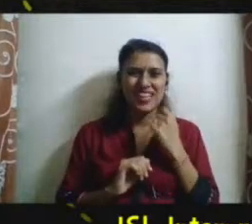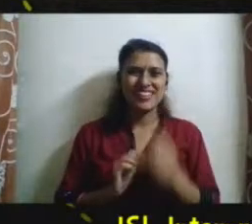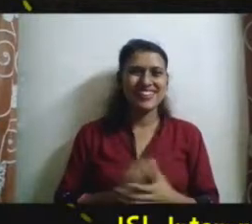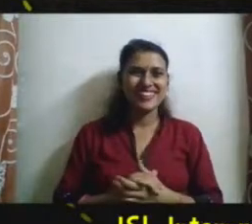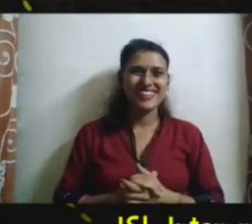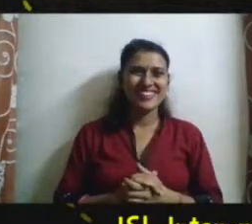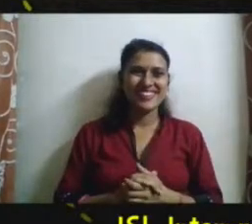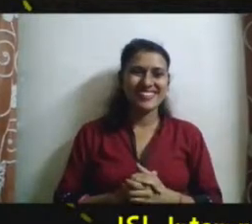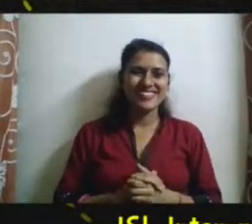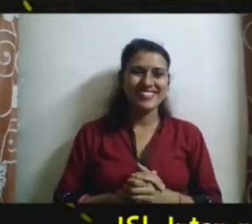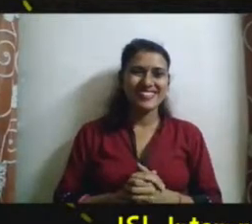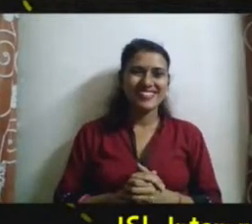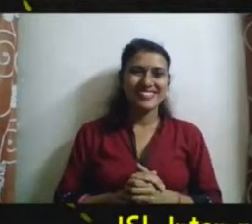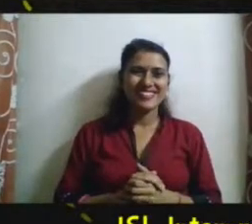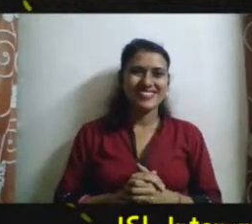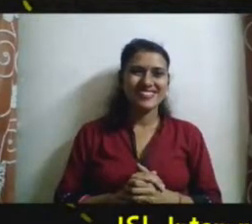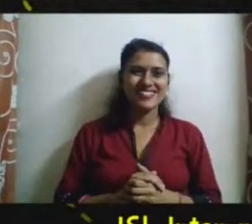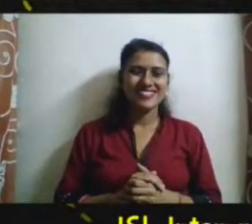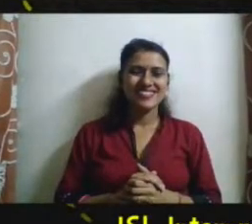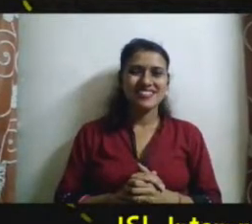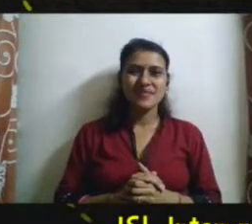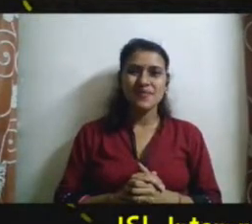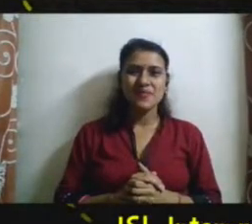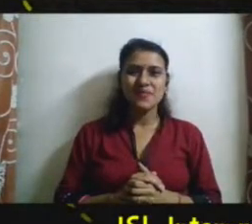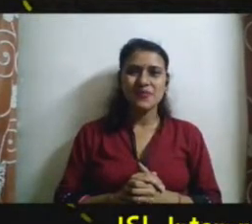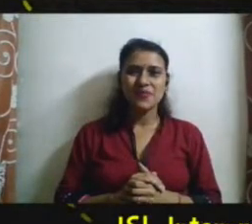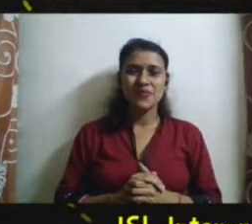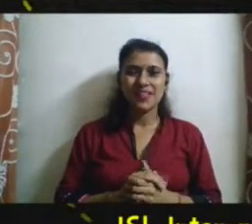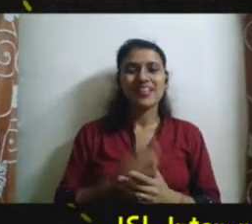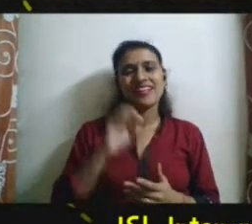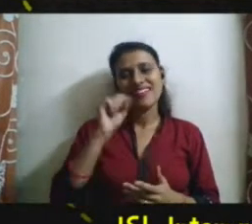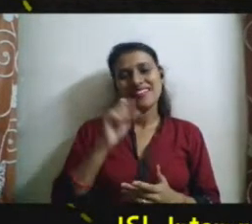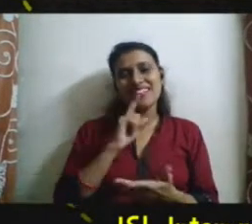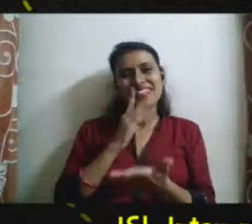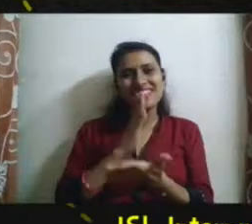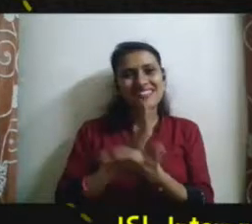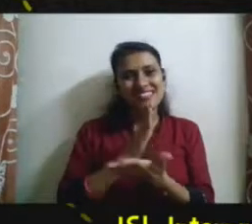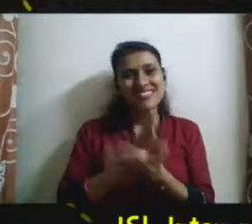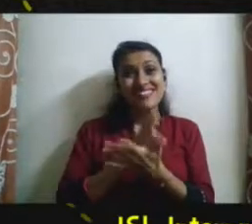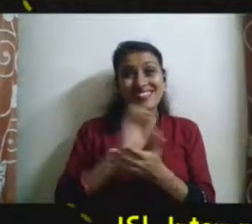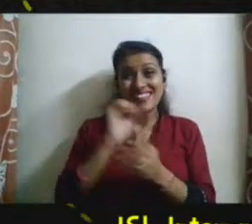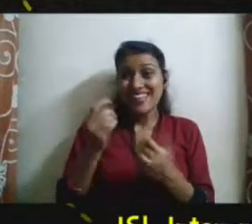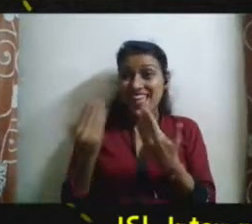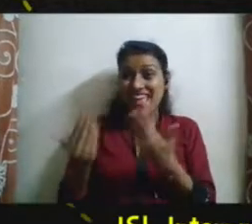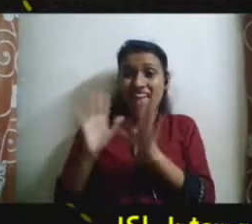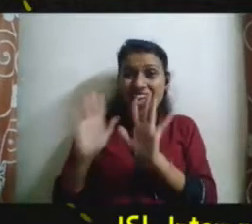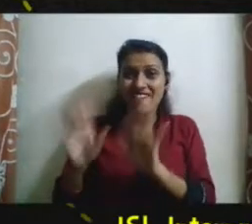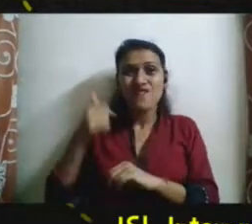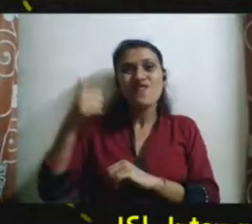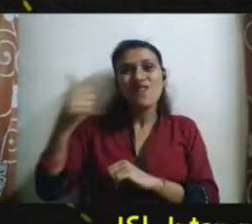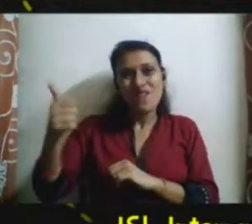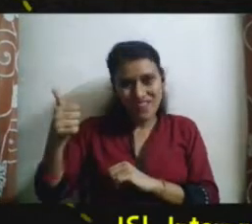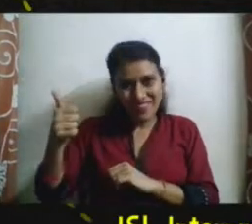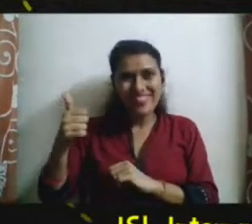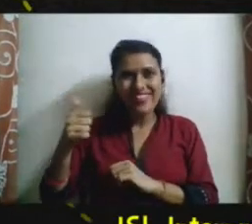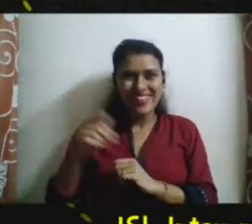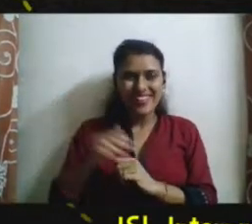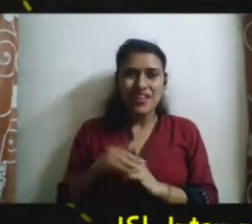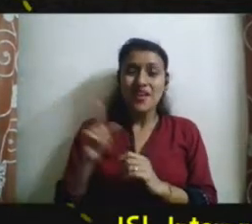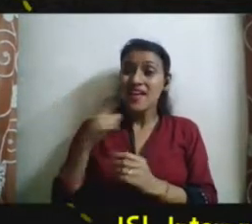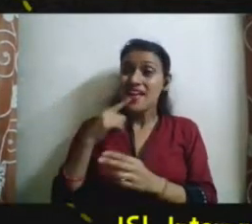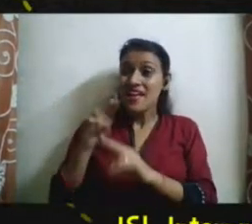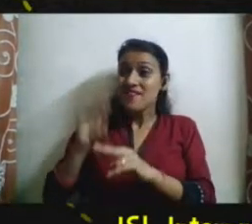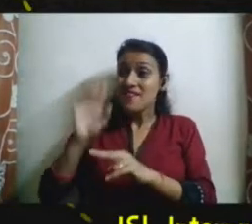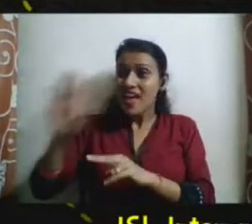Yeah, I always call it the real estate approach to meaning, because it's like, okay, if the thing is here, then it's good. Like if it's in South Bombay, it must be good, and if